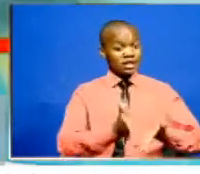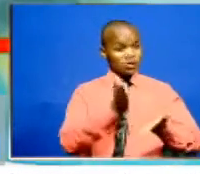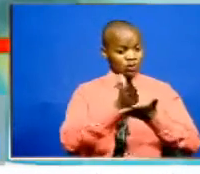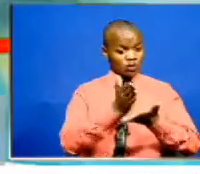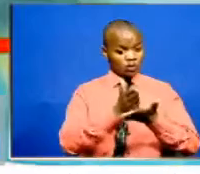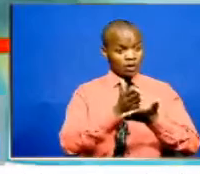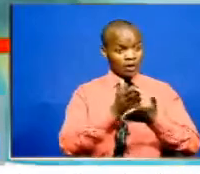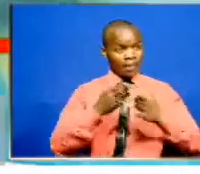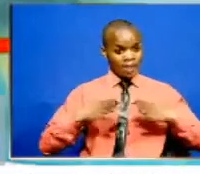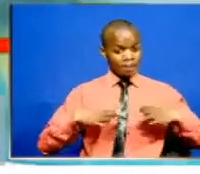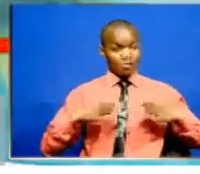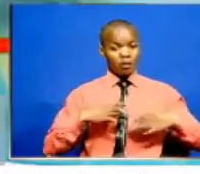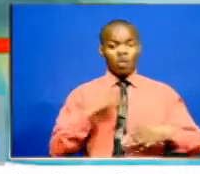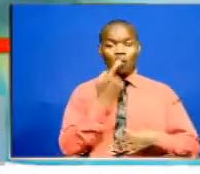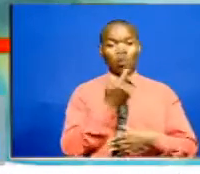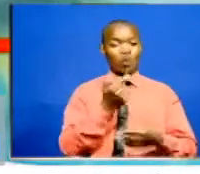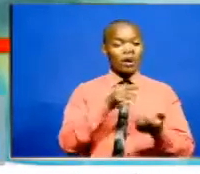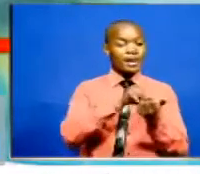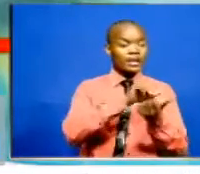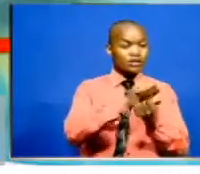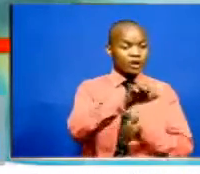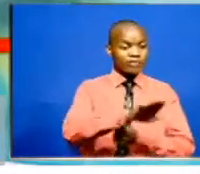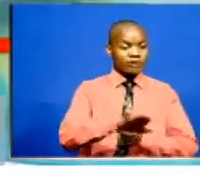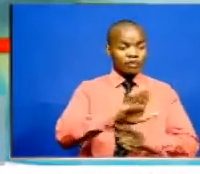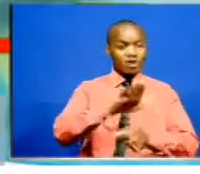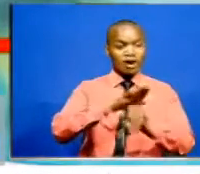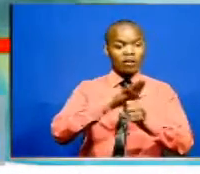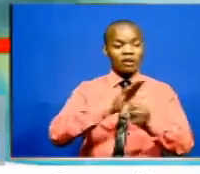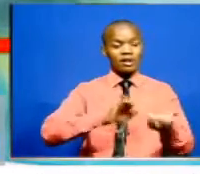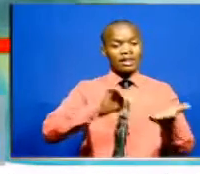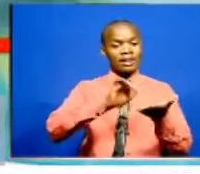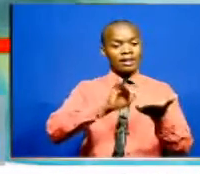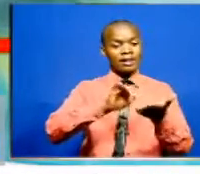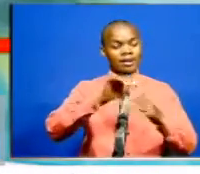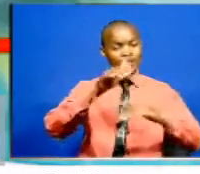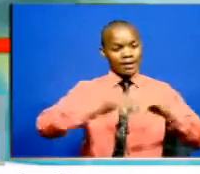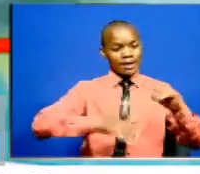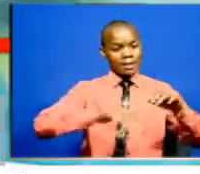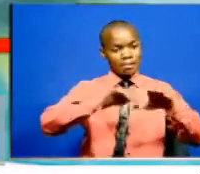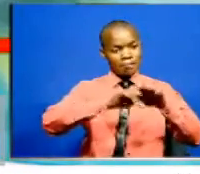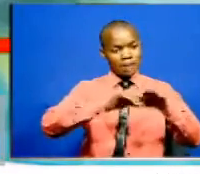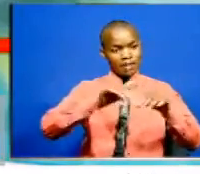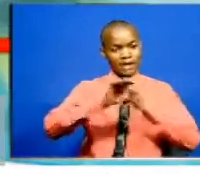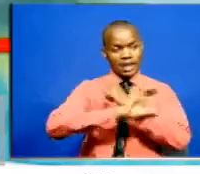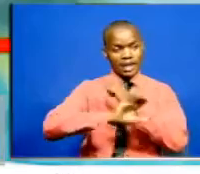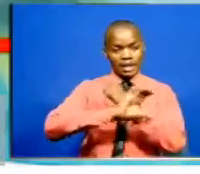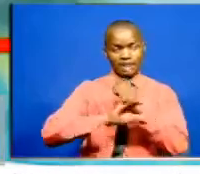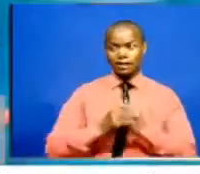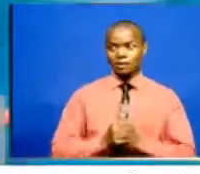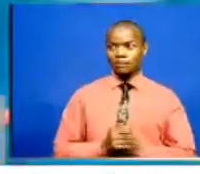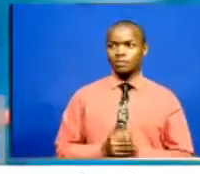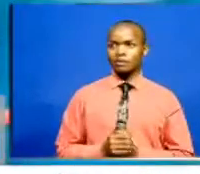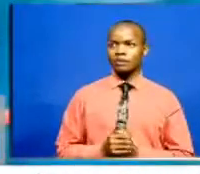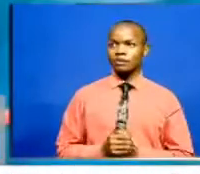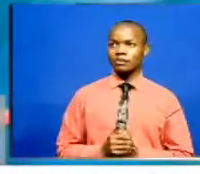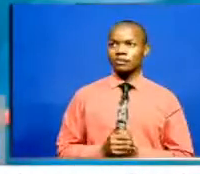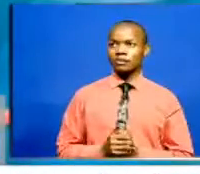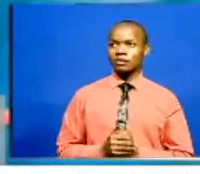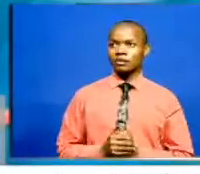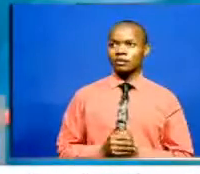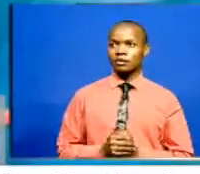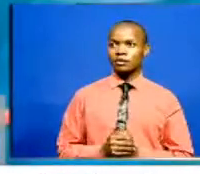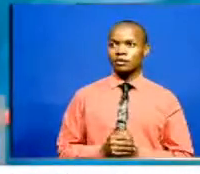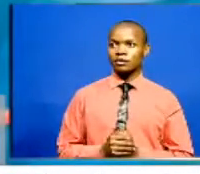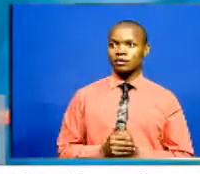as being one of the polluters of the environment other than your member states? We cannot but working with the